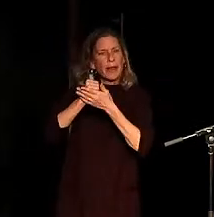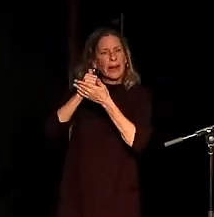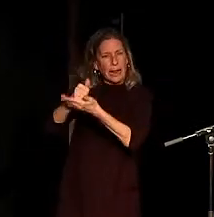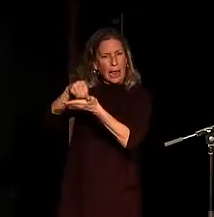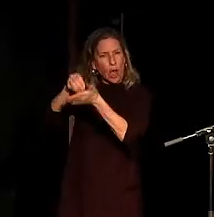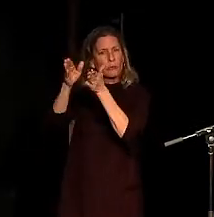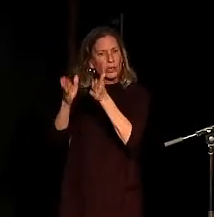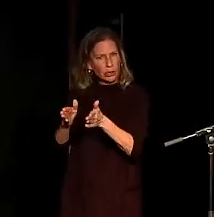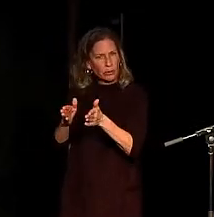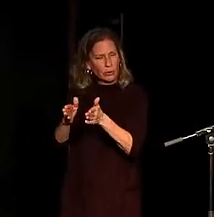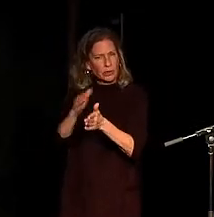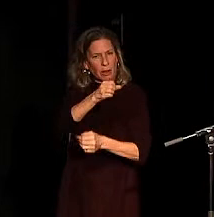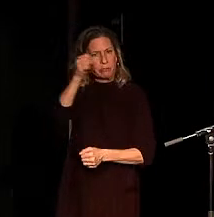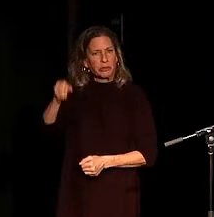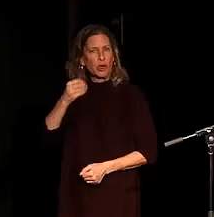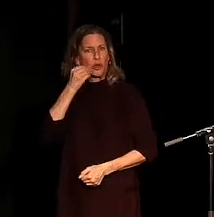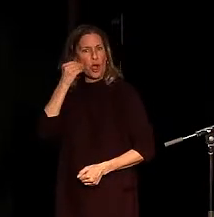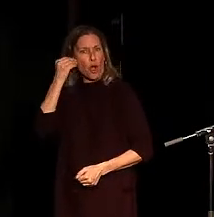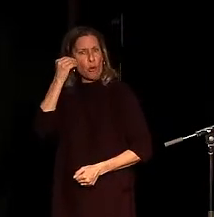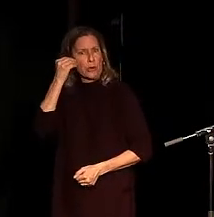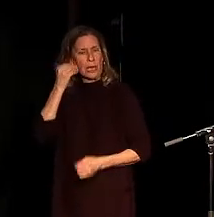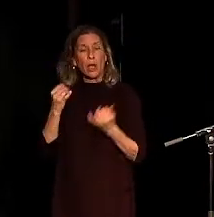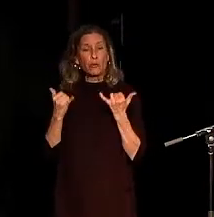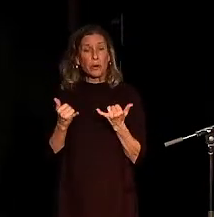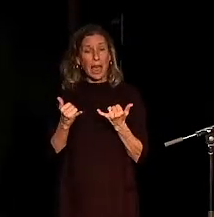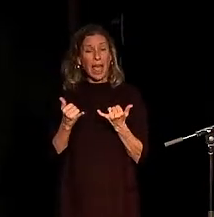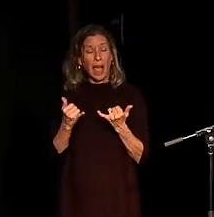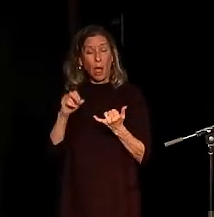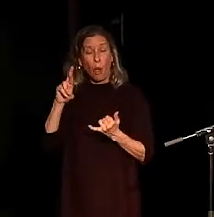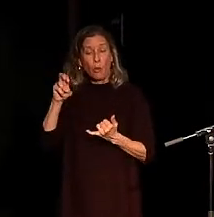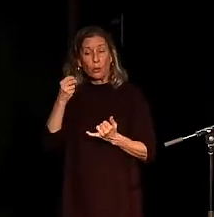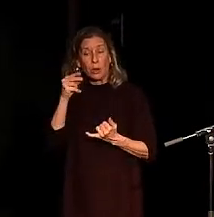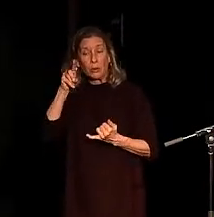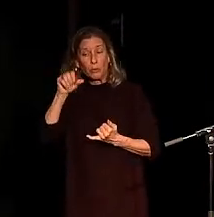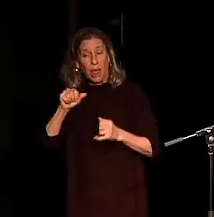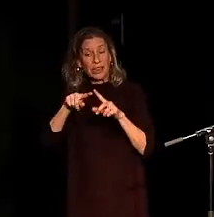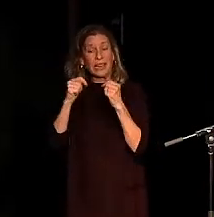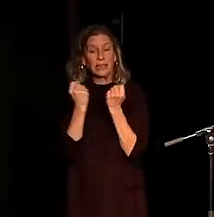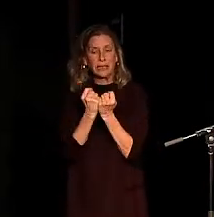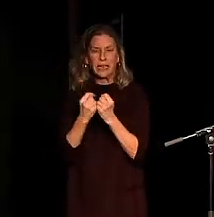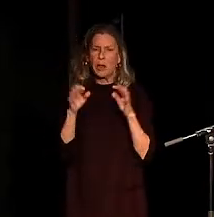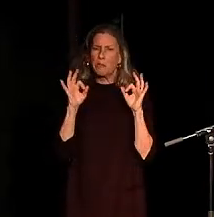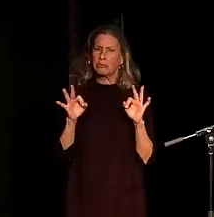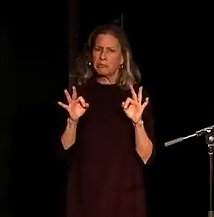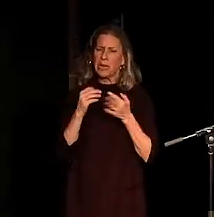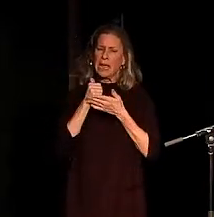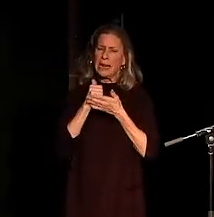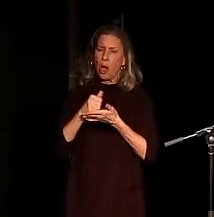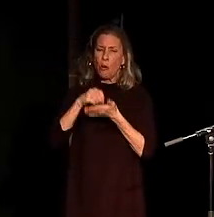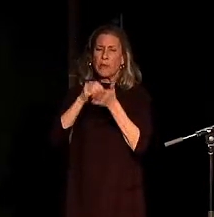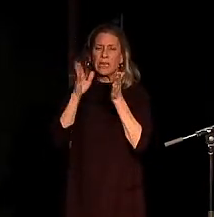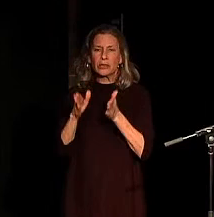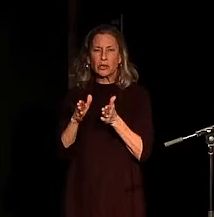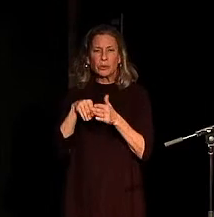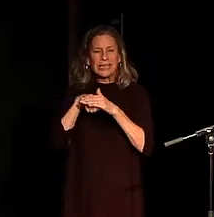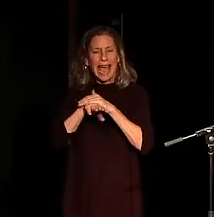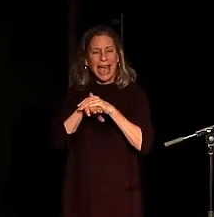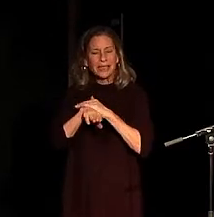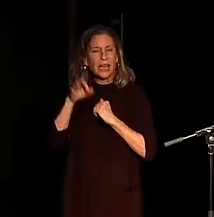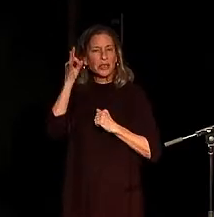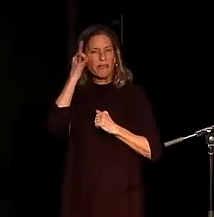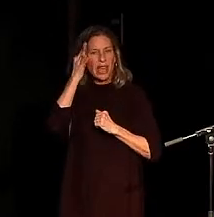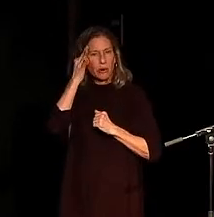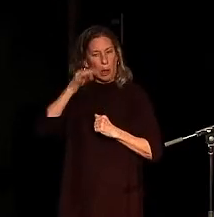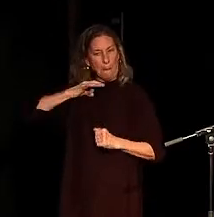students. And this is a time of year, for example, where Rhonda and her team are very, very good at helping students access all the federal benefits they may be eligible